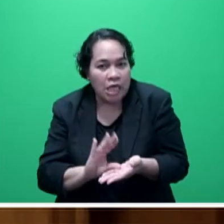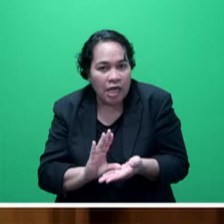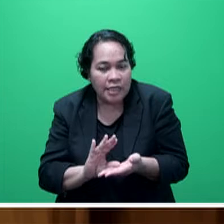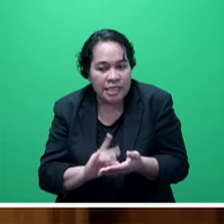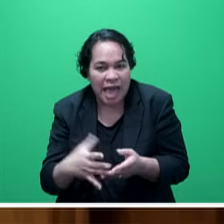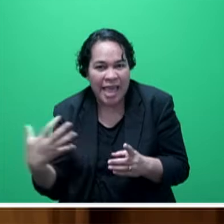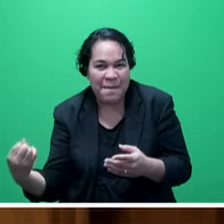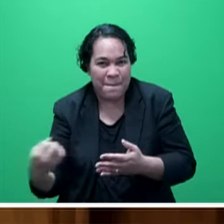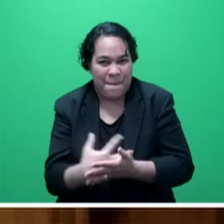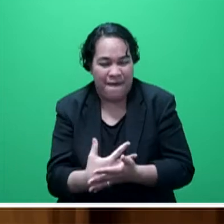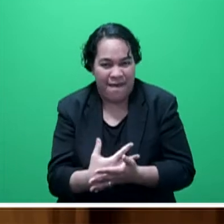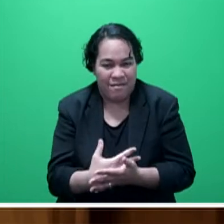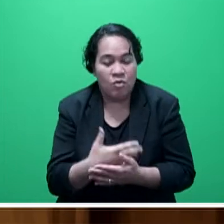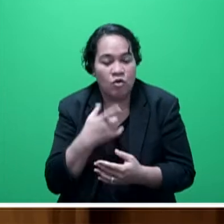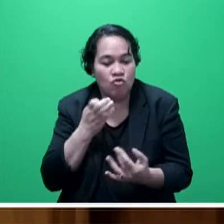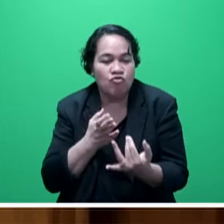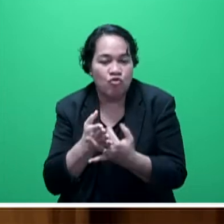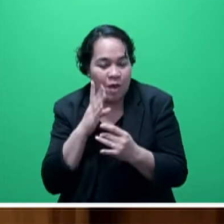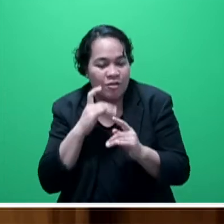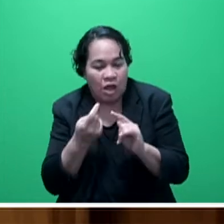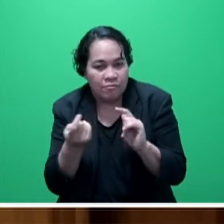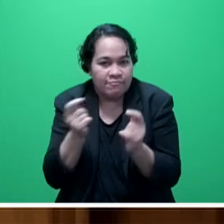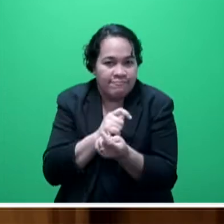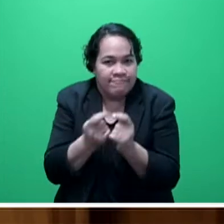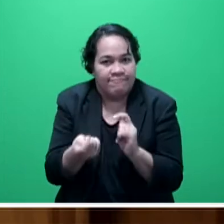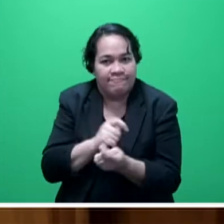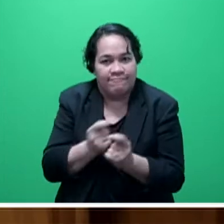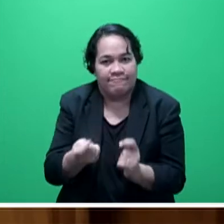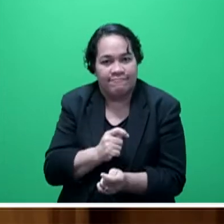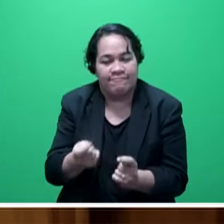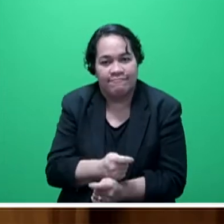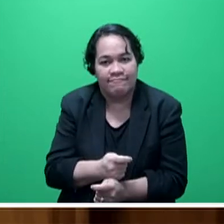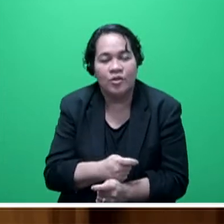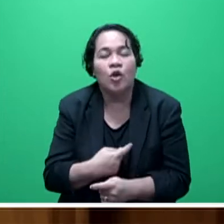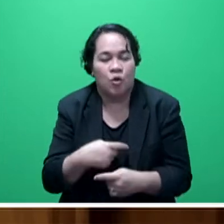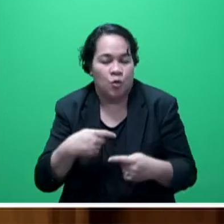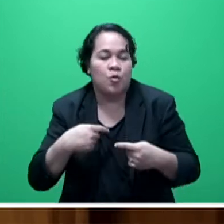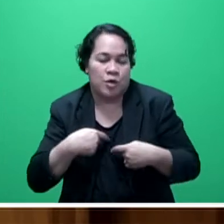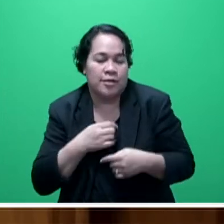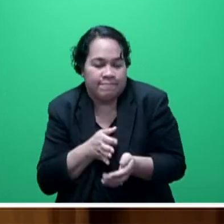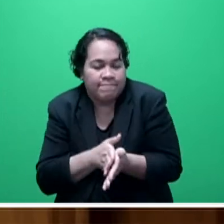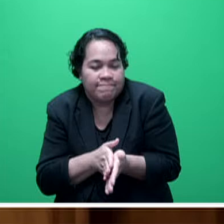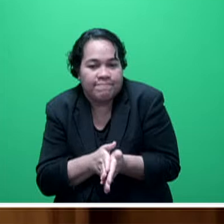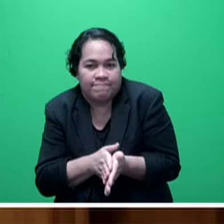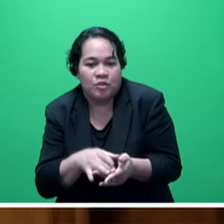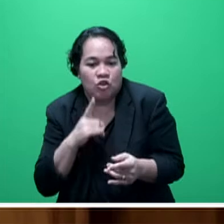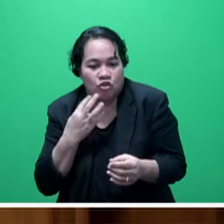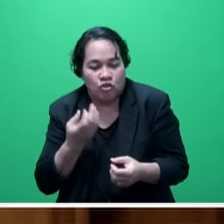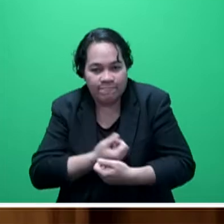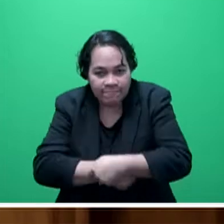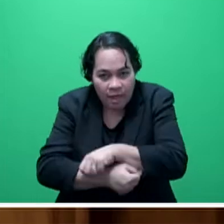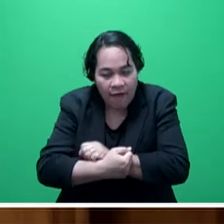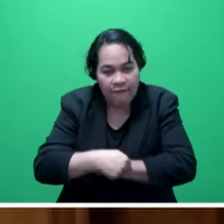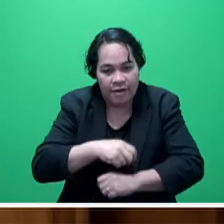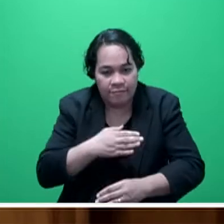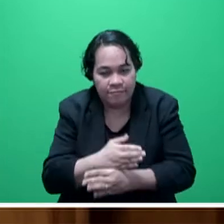pandemic through readjustments. We are determined to put in considerable effort to